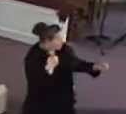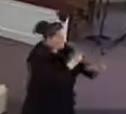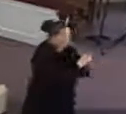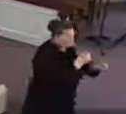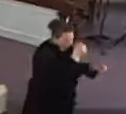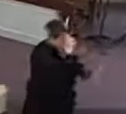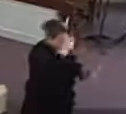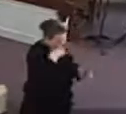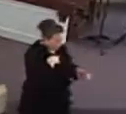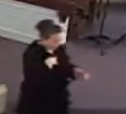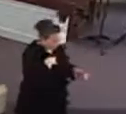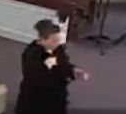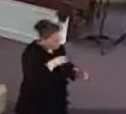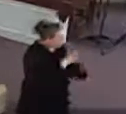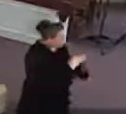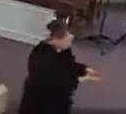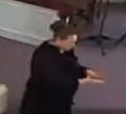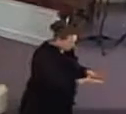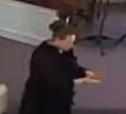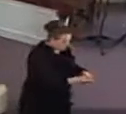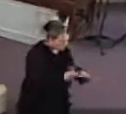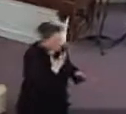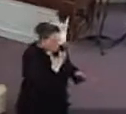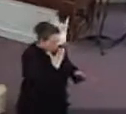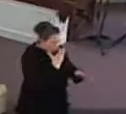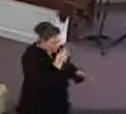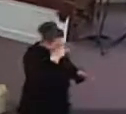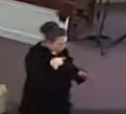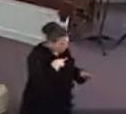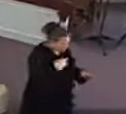were to die or curse them.